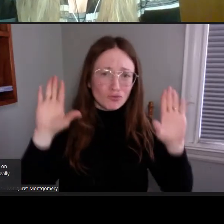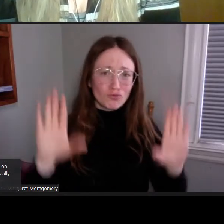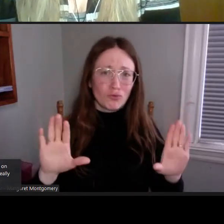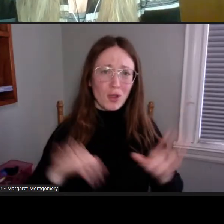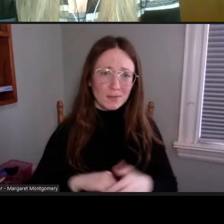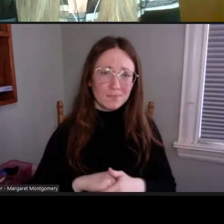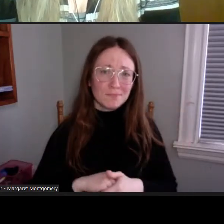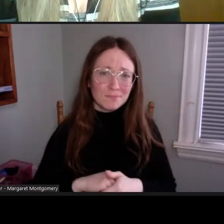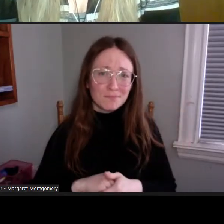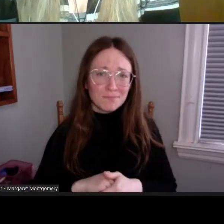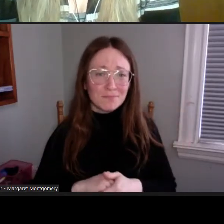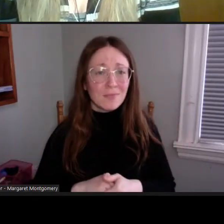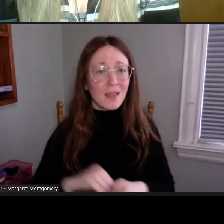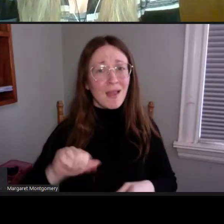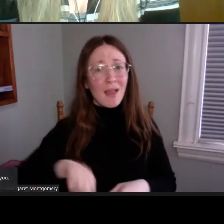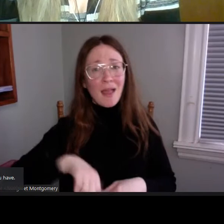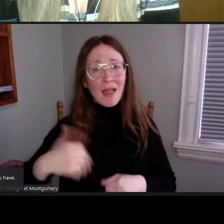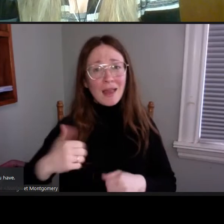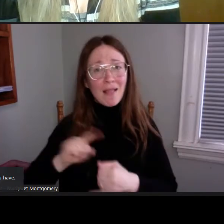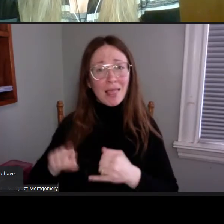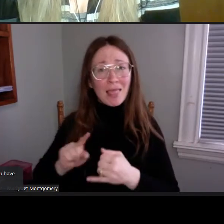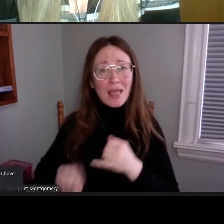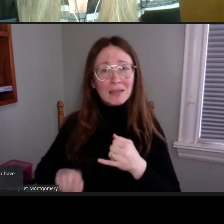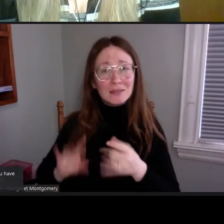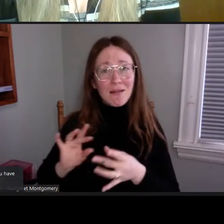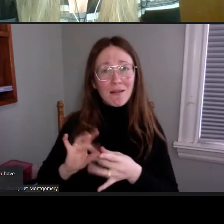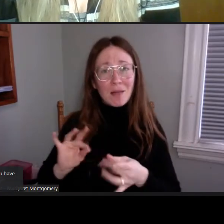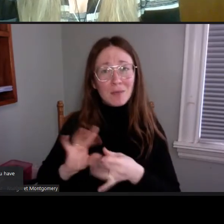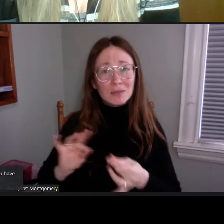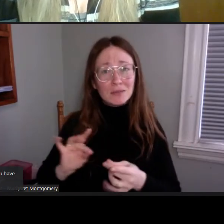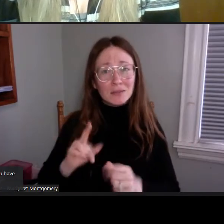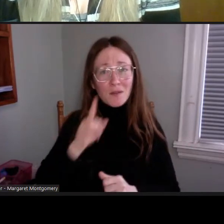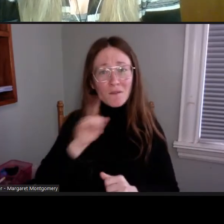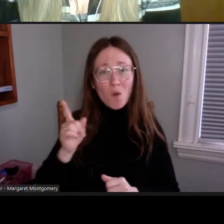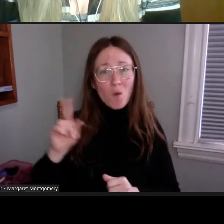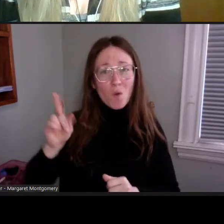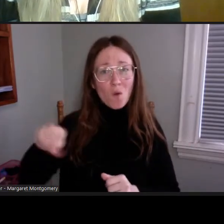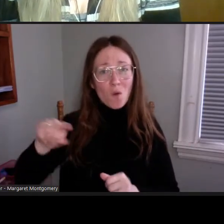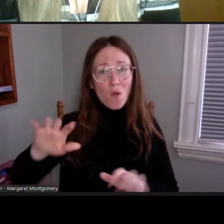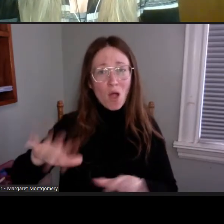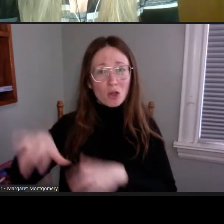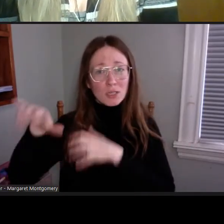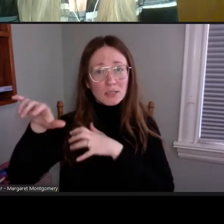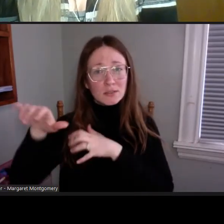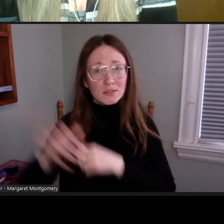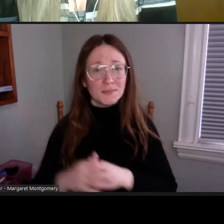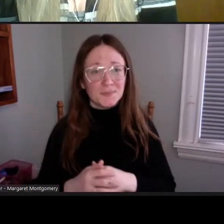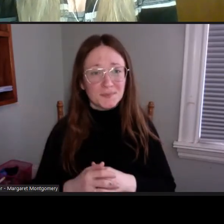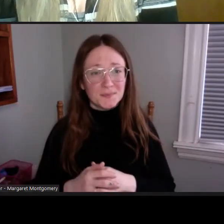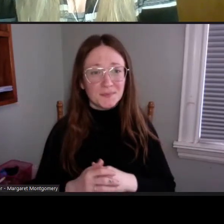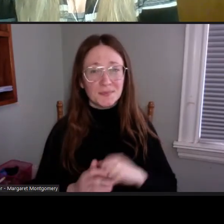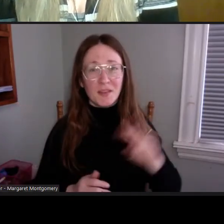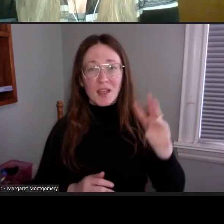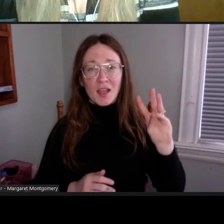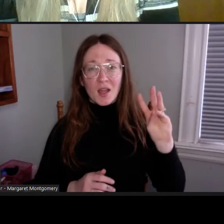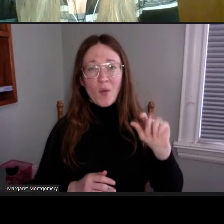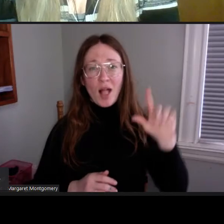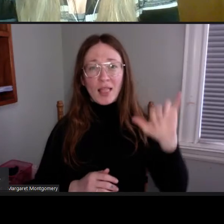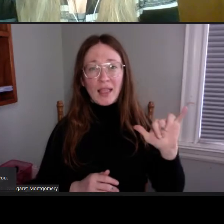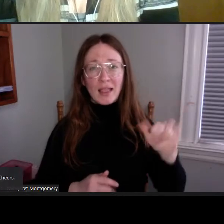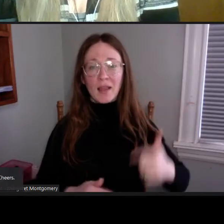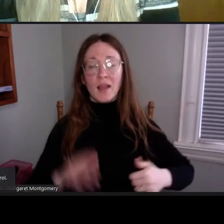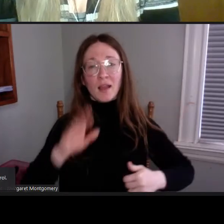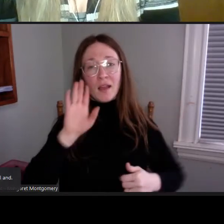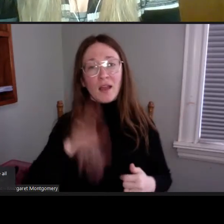Is there any other last comments that you have for everyone here? Sure. I don't claim to be the end all, cure